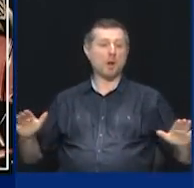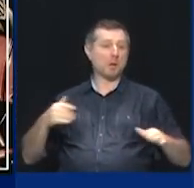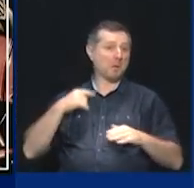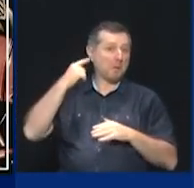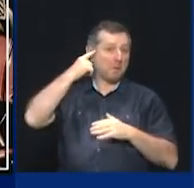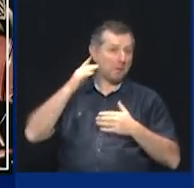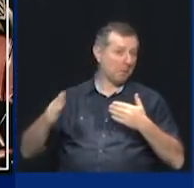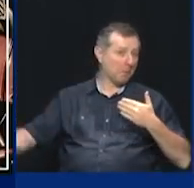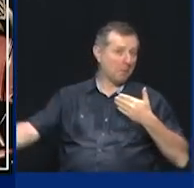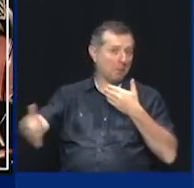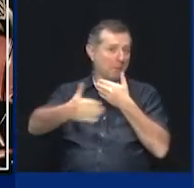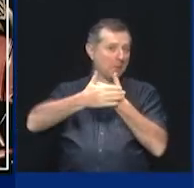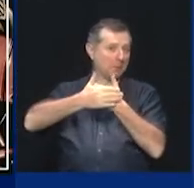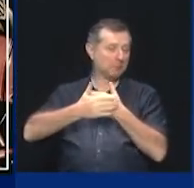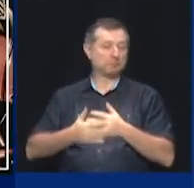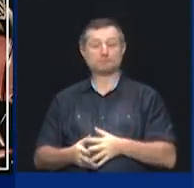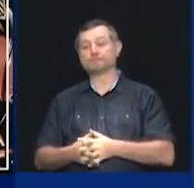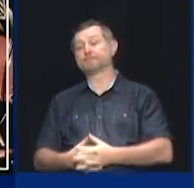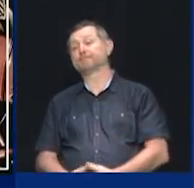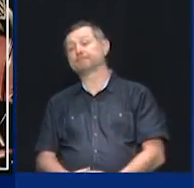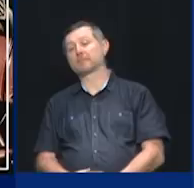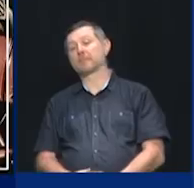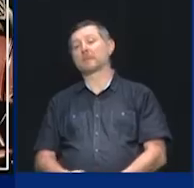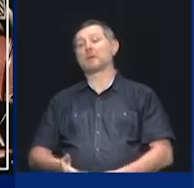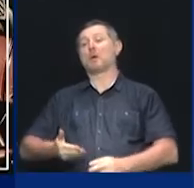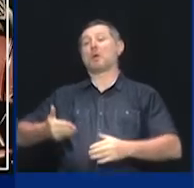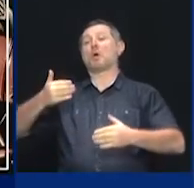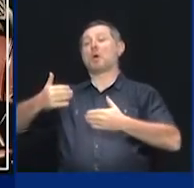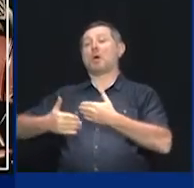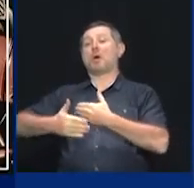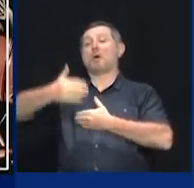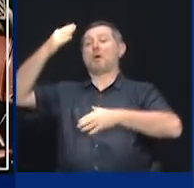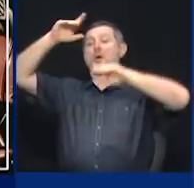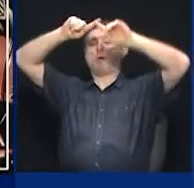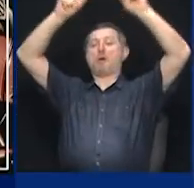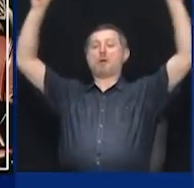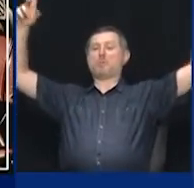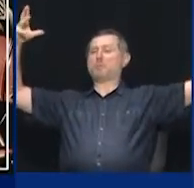We build a tall, big, a beautiful wall.